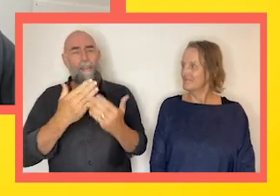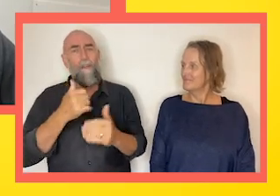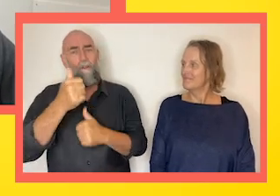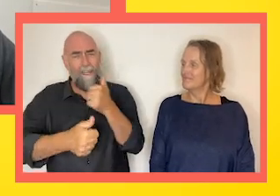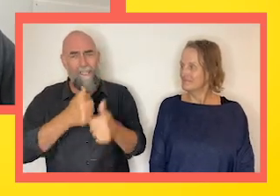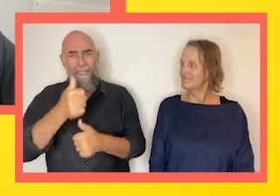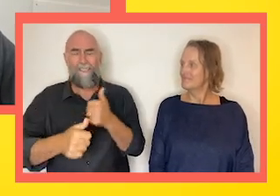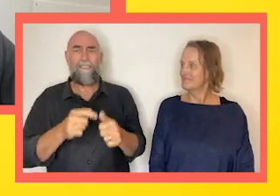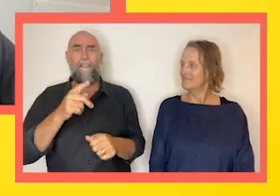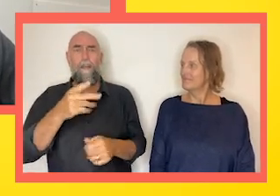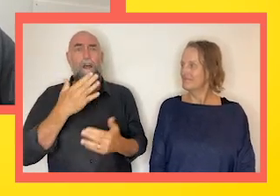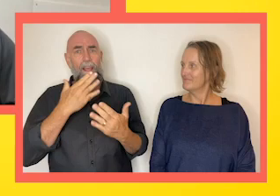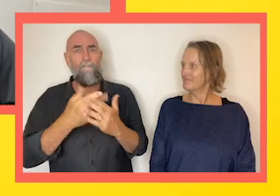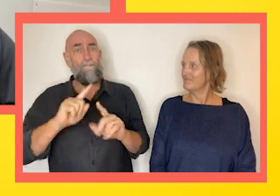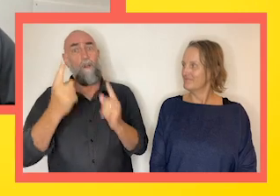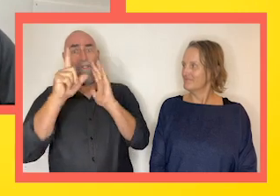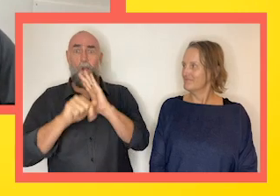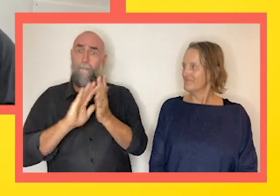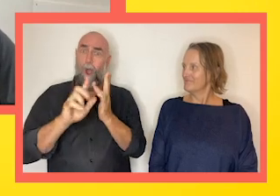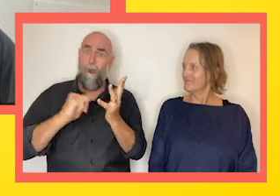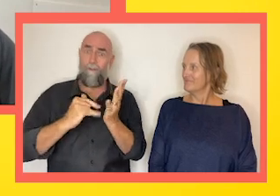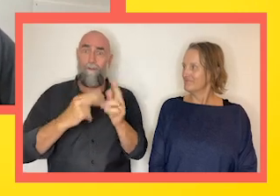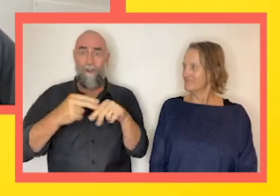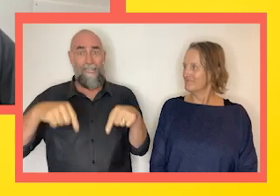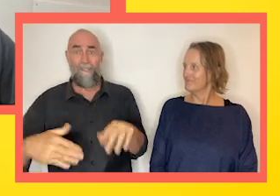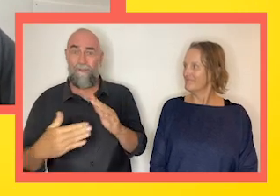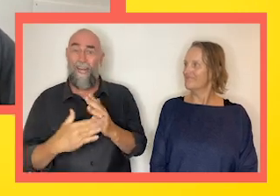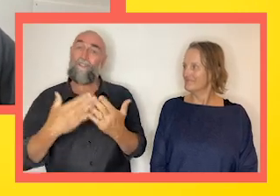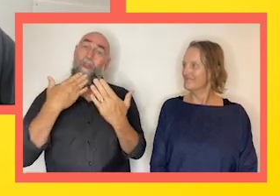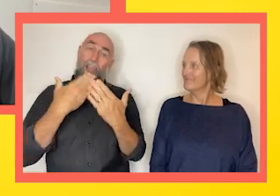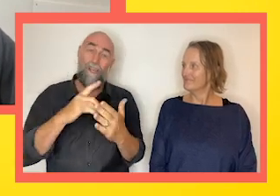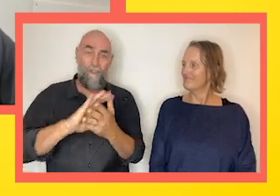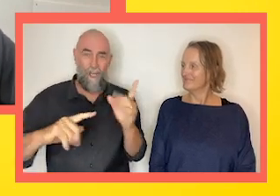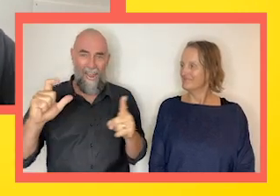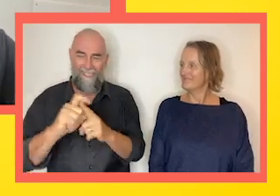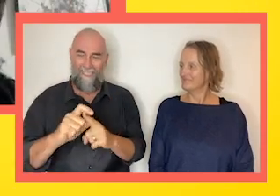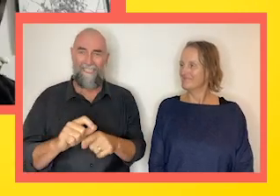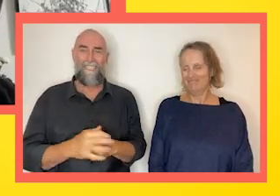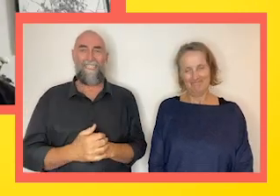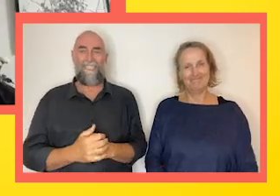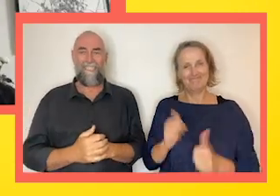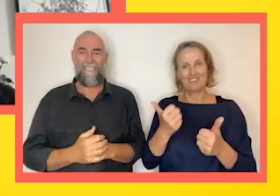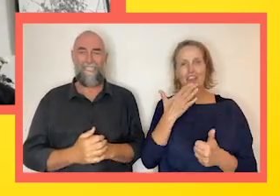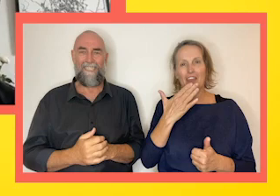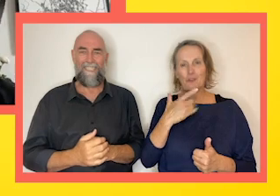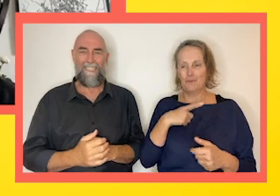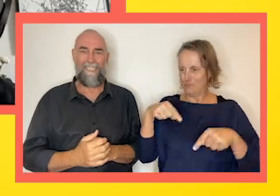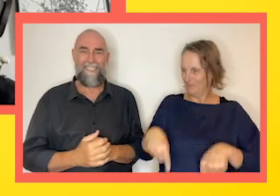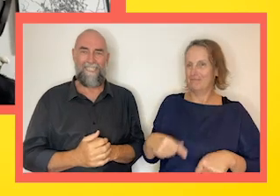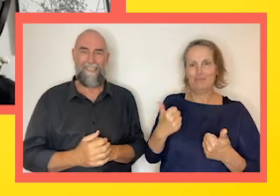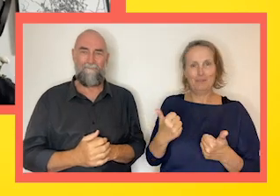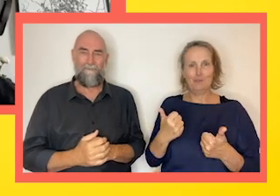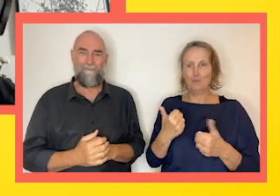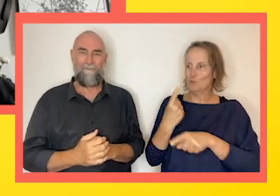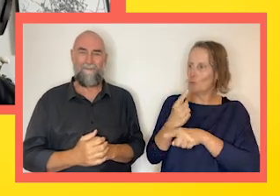joining me on your first ever hosting of You Little Ripper. Thank you, Chad Perris. No worries, Kurt. Thanks very much for having me. It's